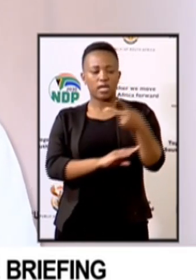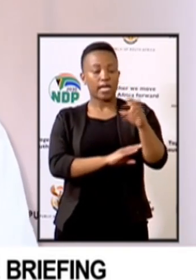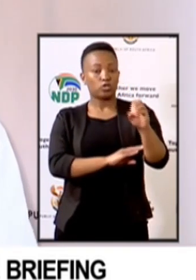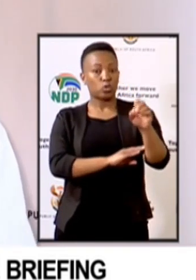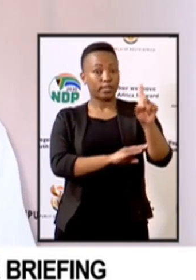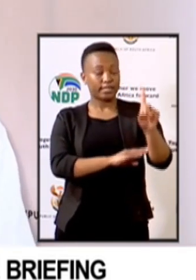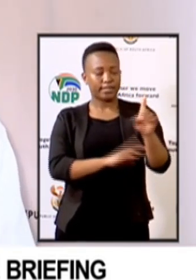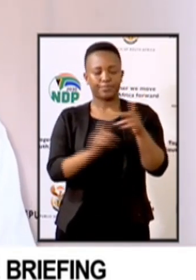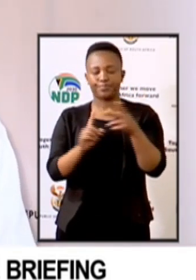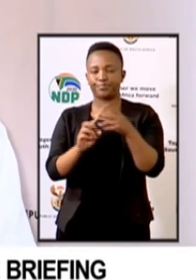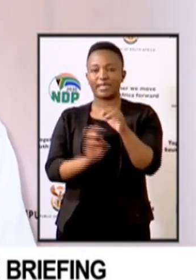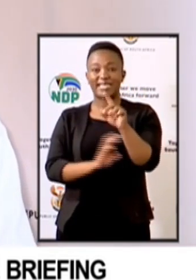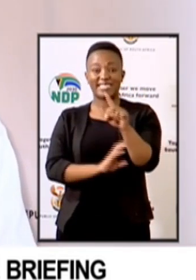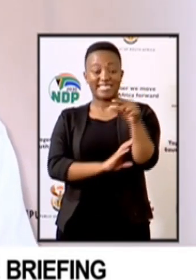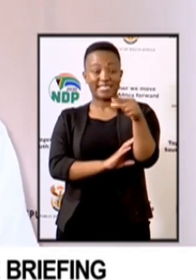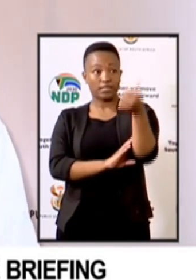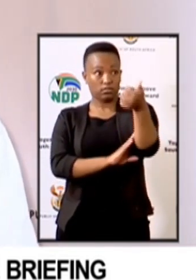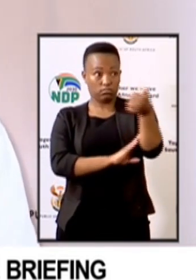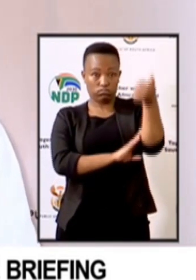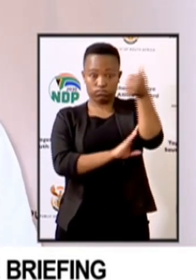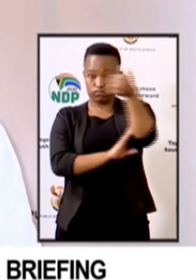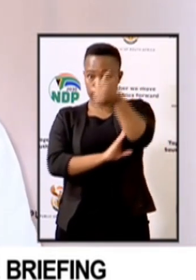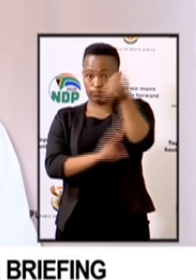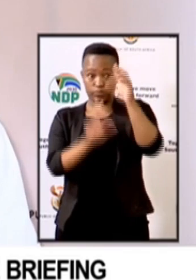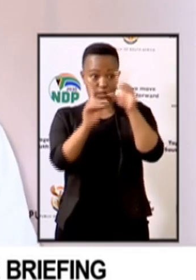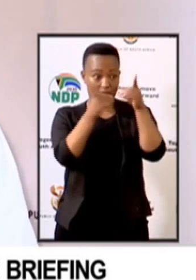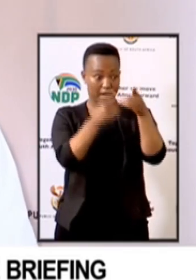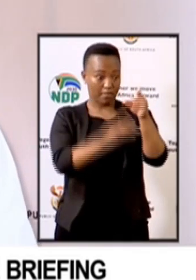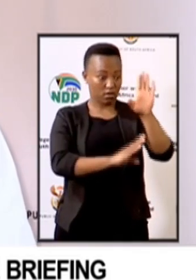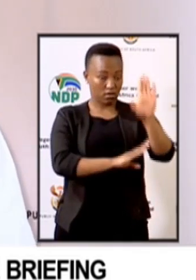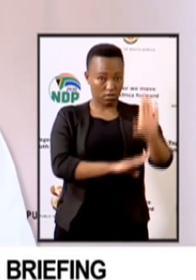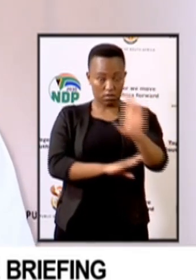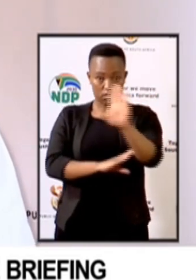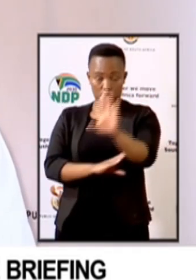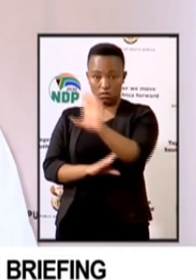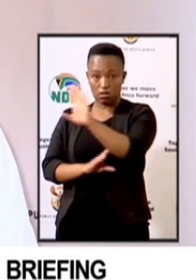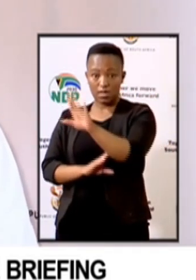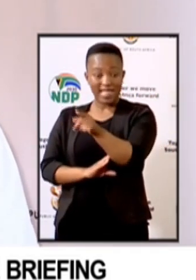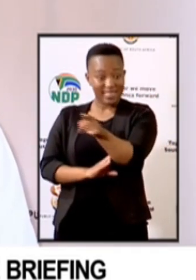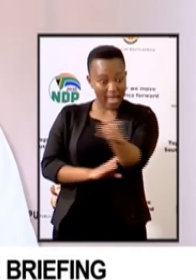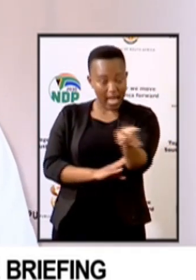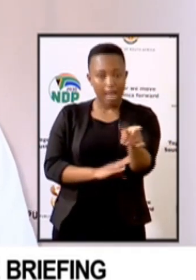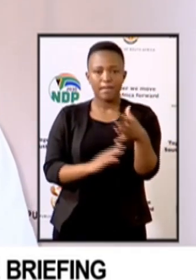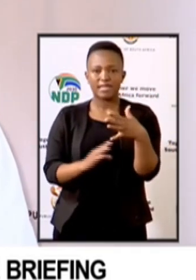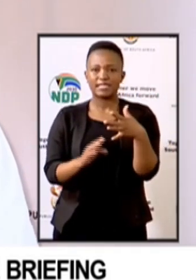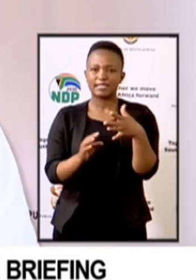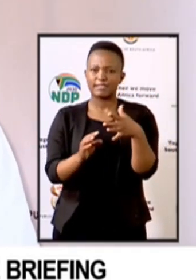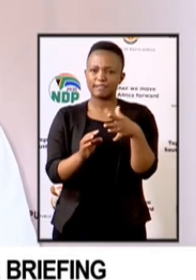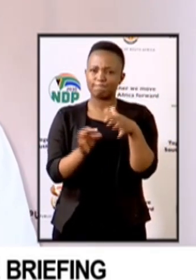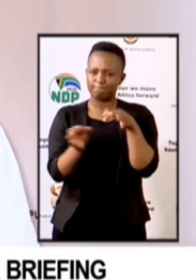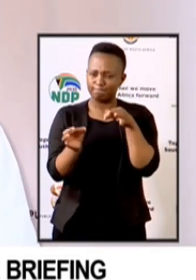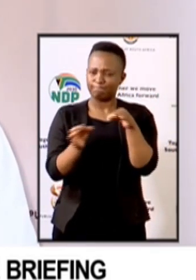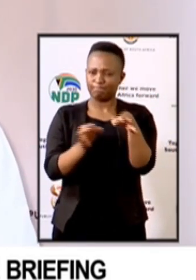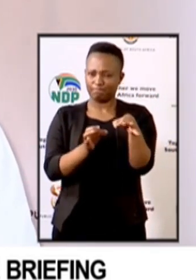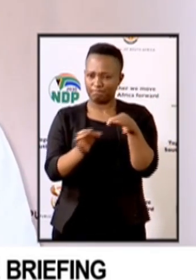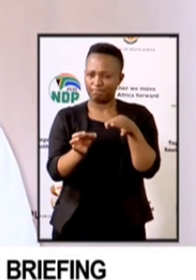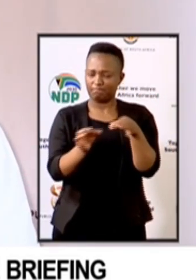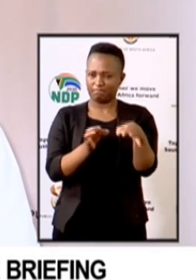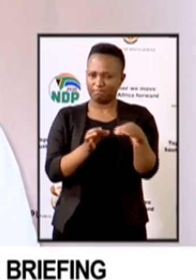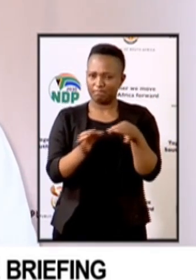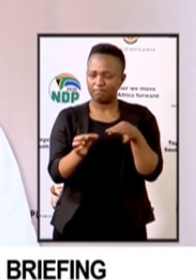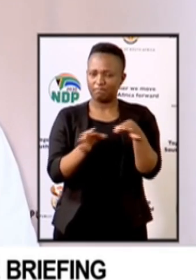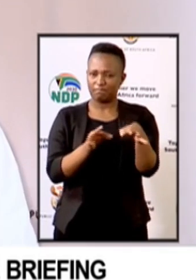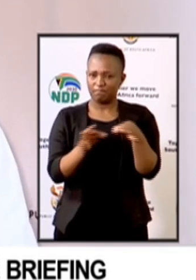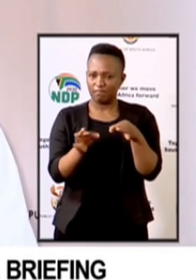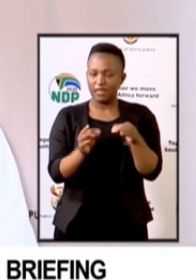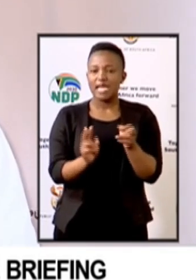HODs and DGs need to work on detail, provide in terms of norms